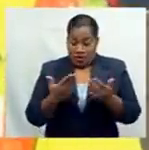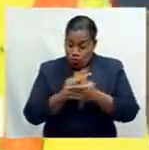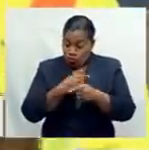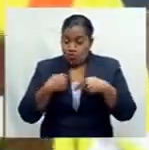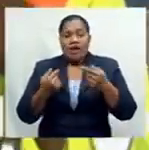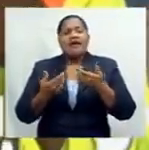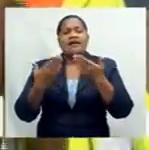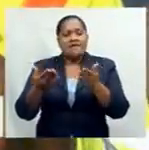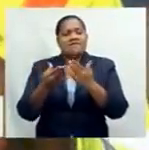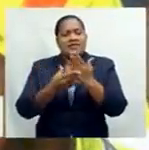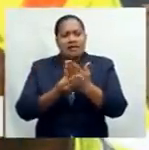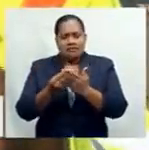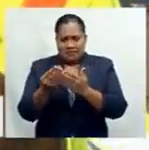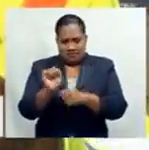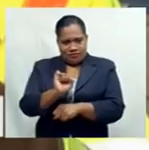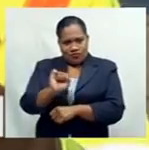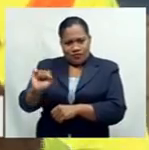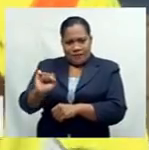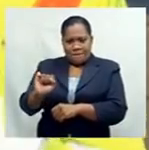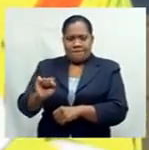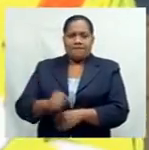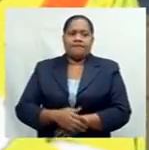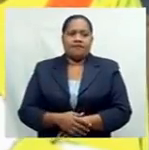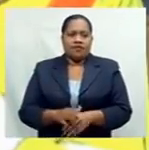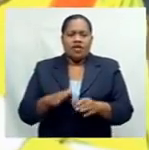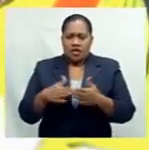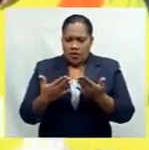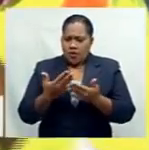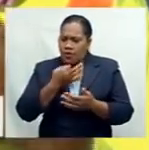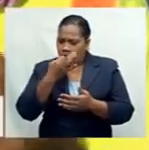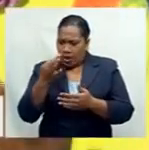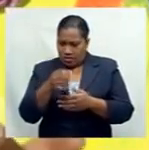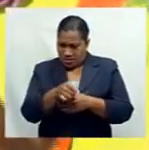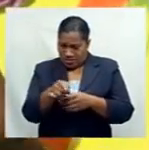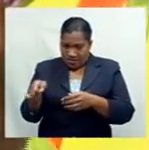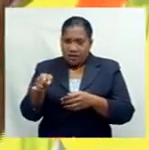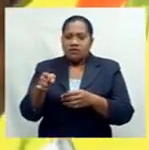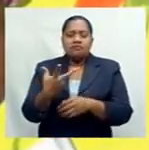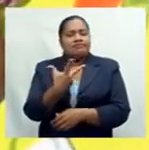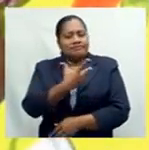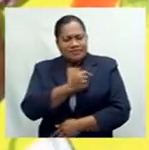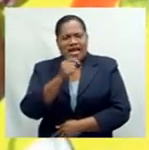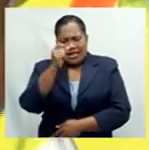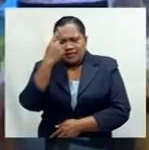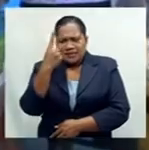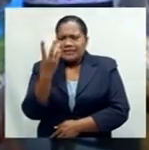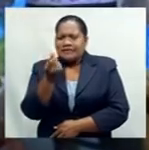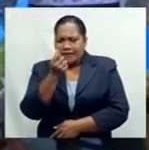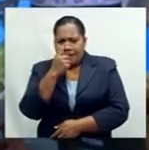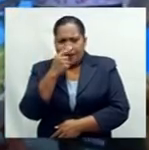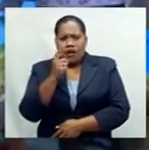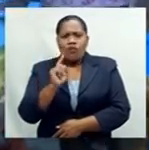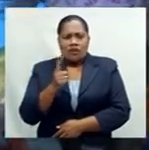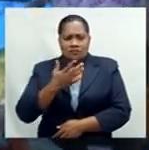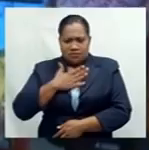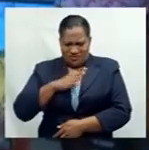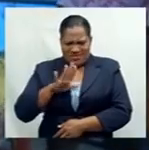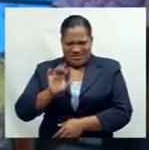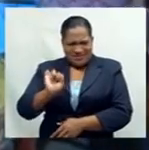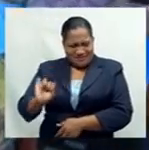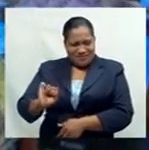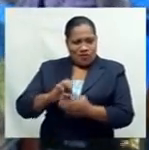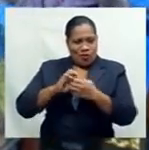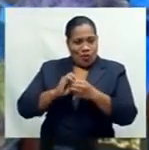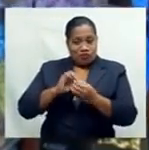I urge people in the Itoke community to be vaccinated. I understand some people are exercising their right not